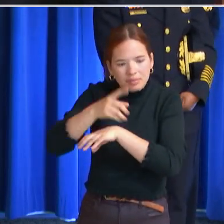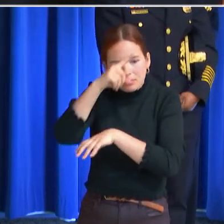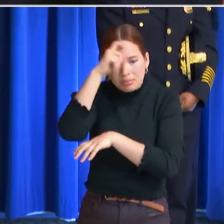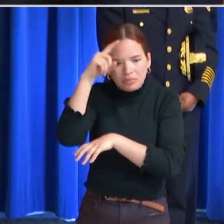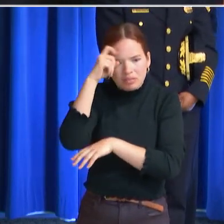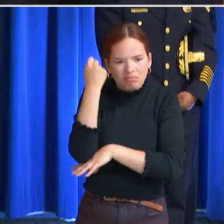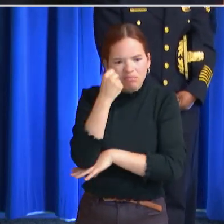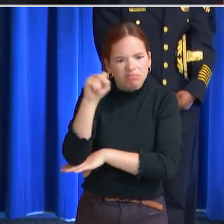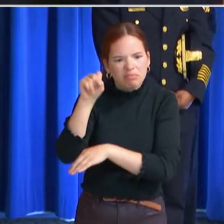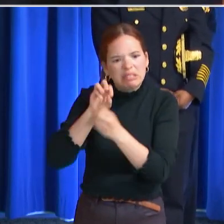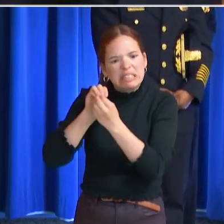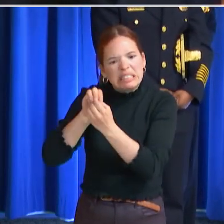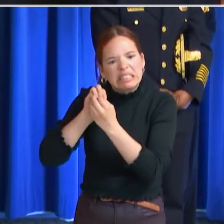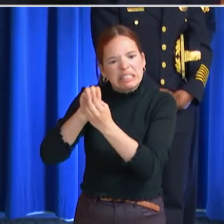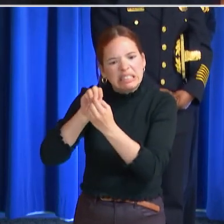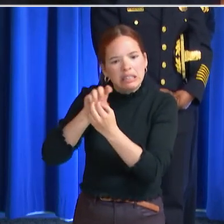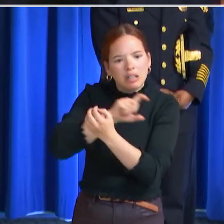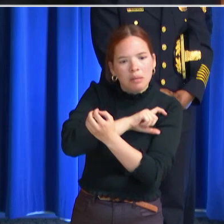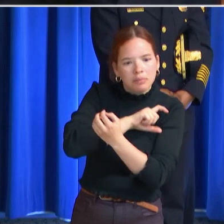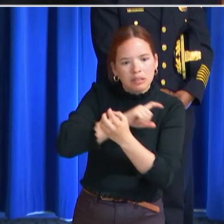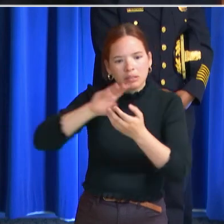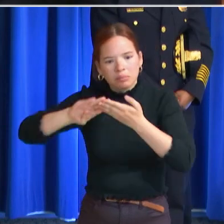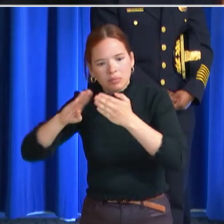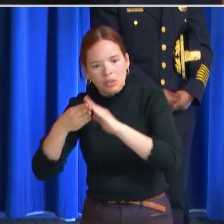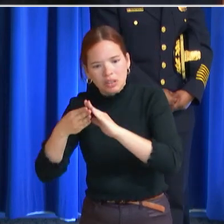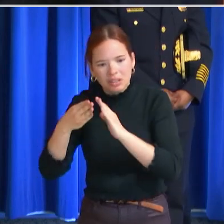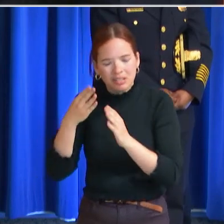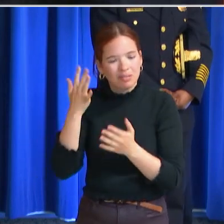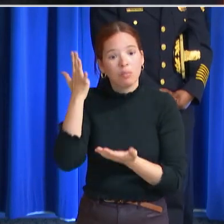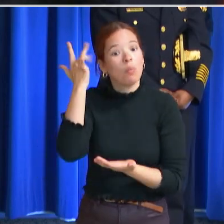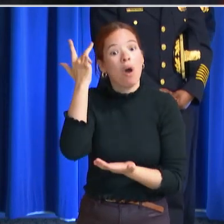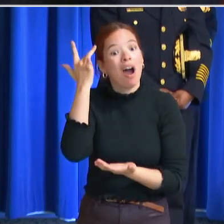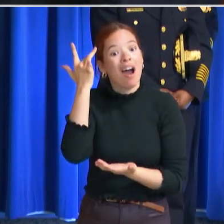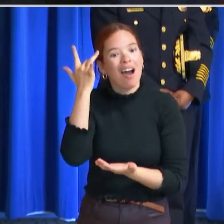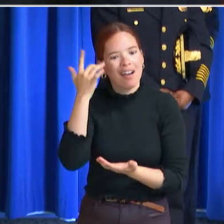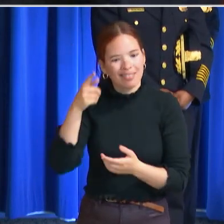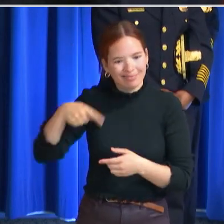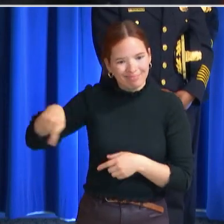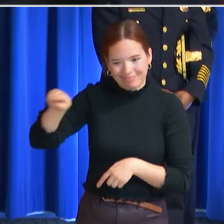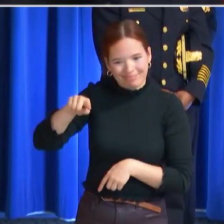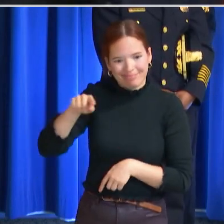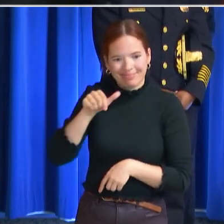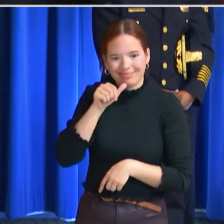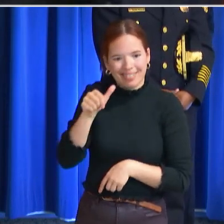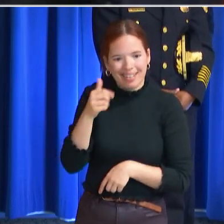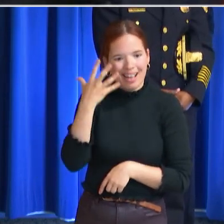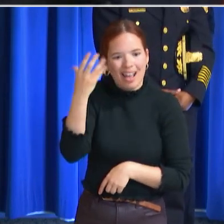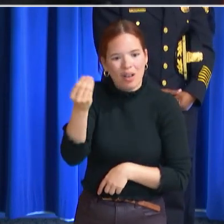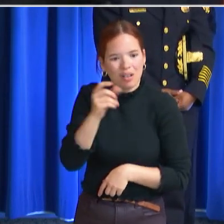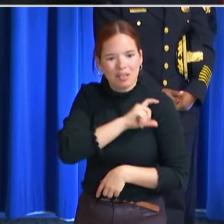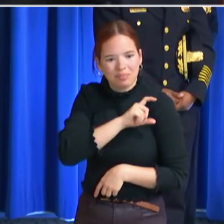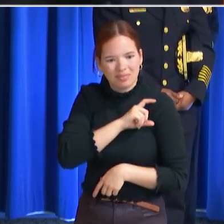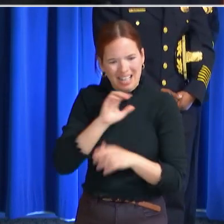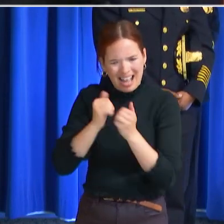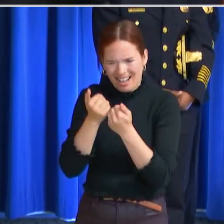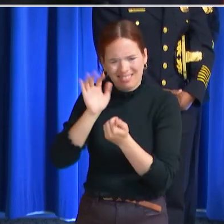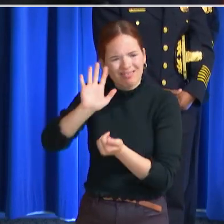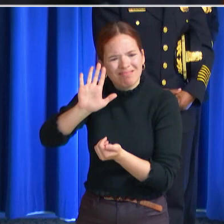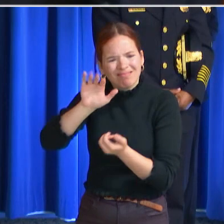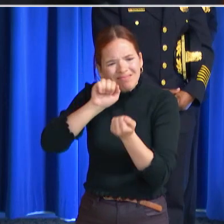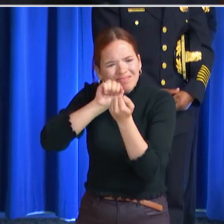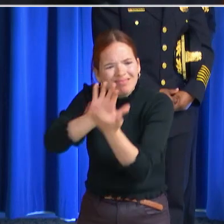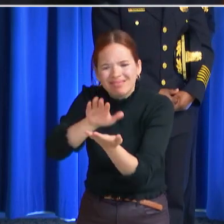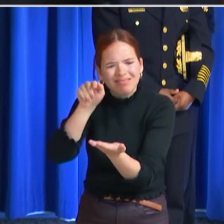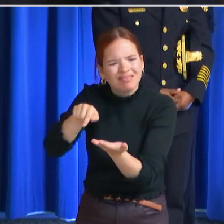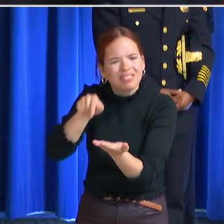police and the community, and that's one of the reasons why officers were not going out. How are you addressing that? It's not just being able to go out and